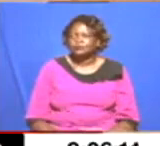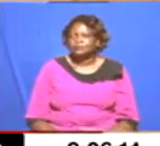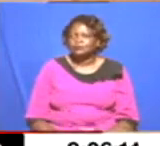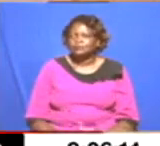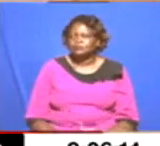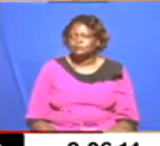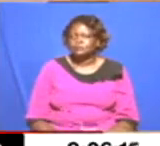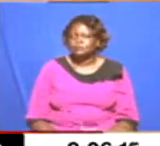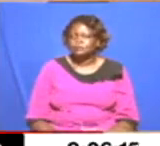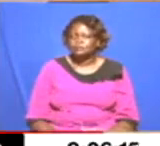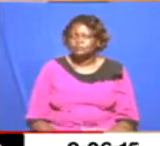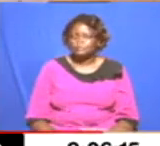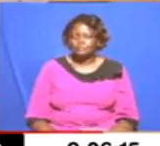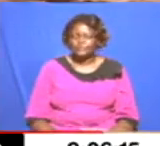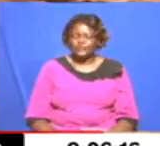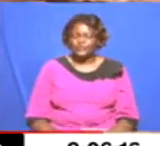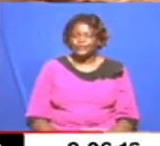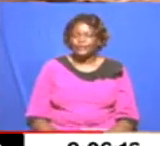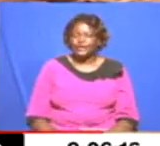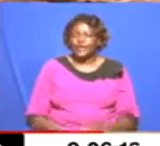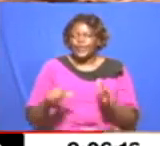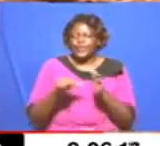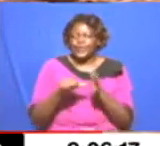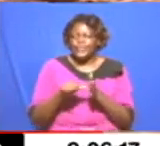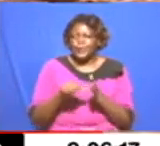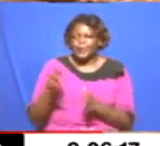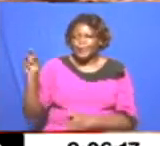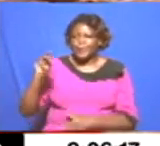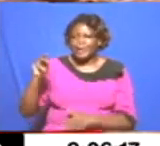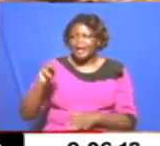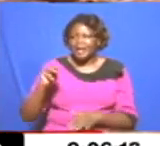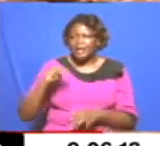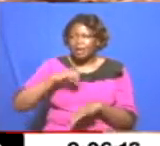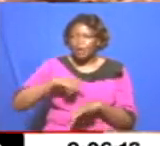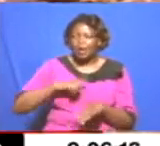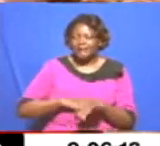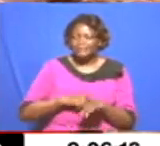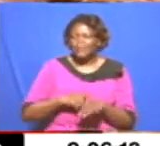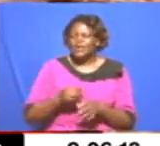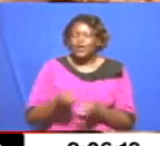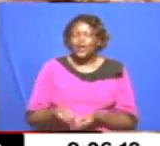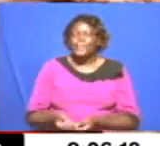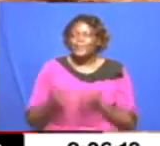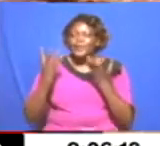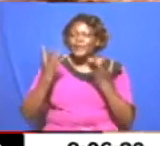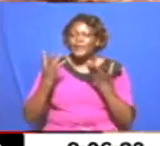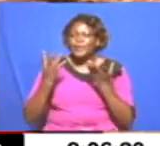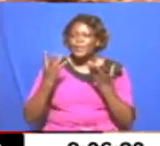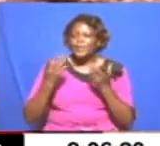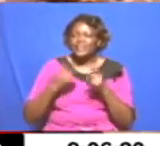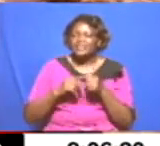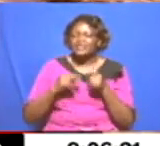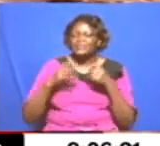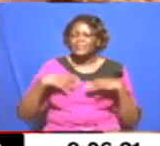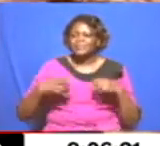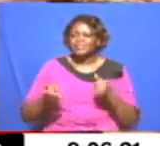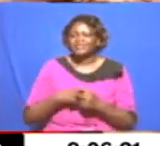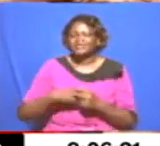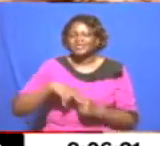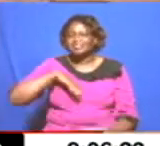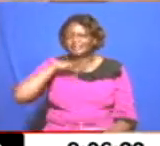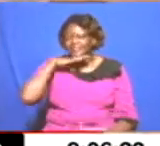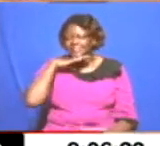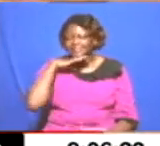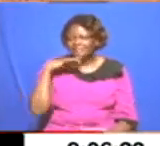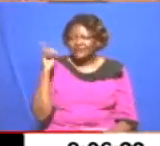Tension remains high in Mandera County hours after an explosion claimed the lives of 7 people in Hagarso